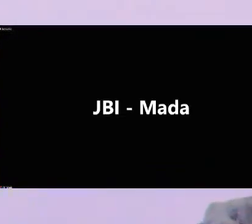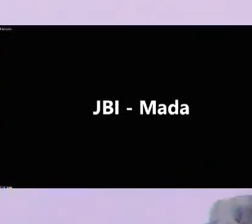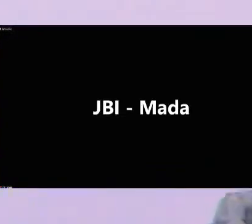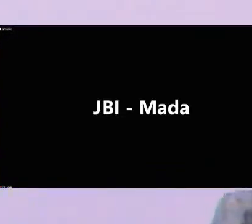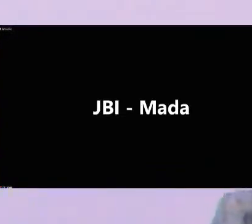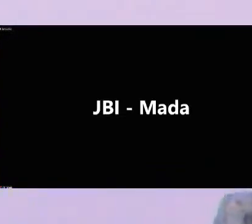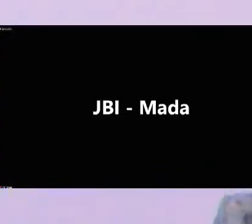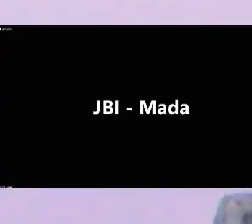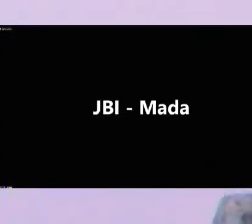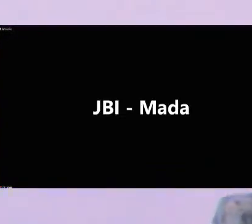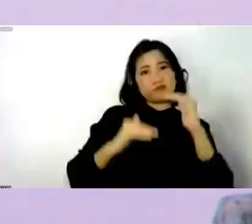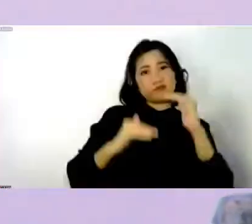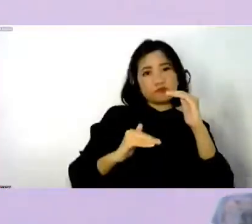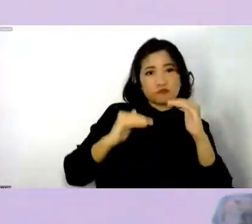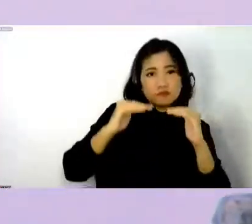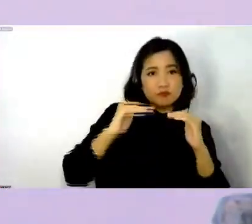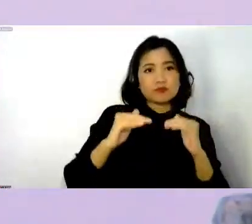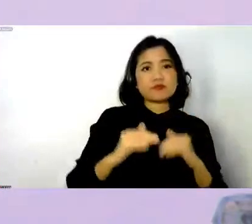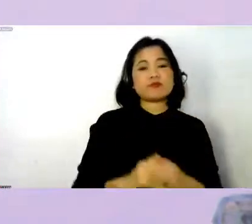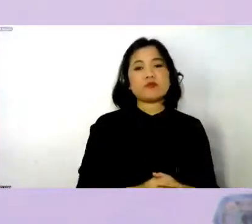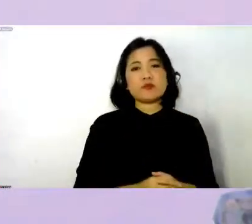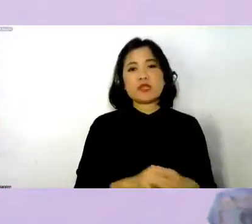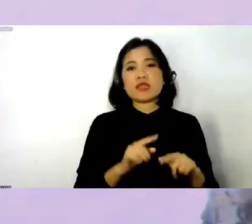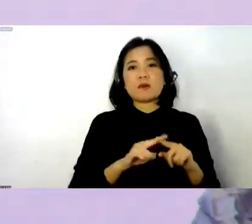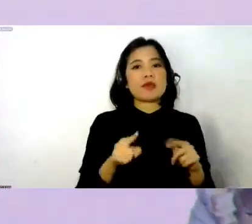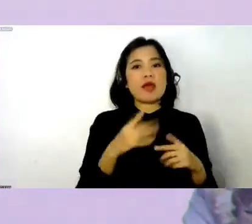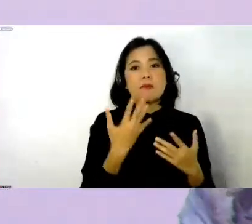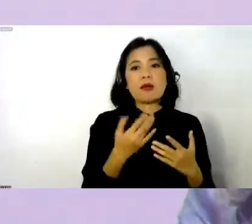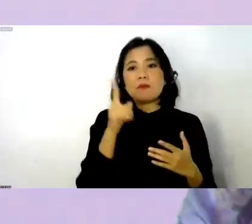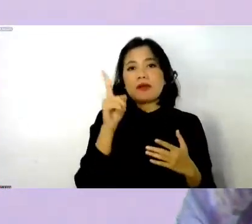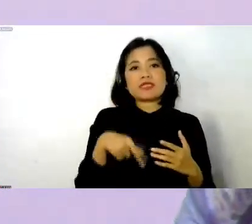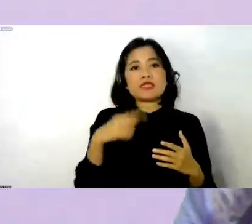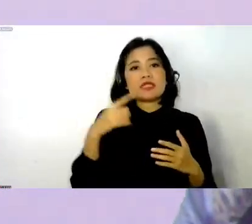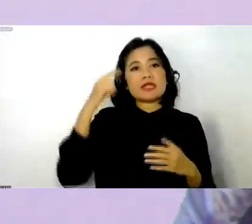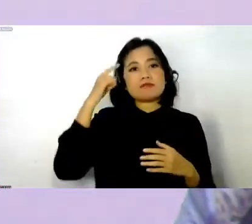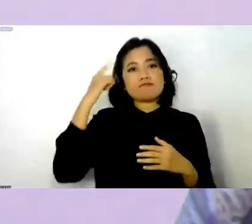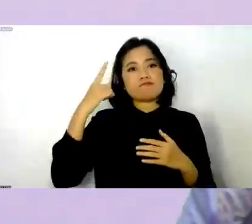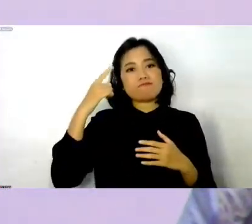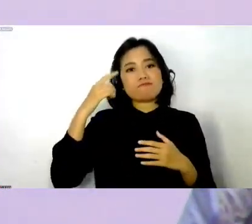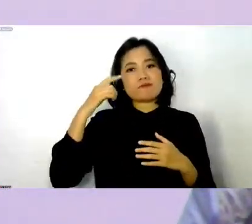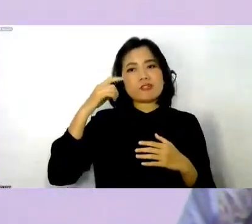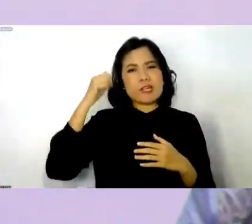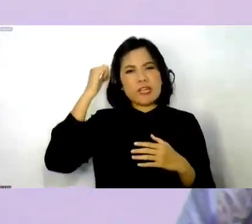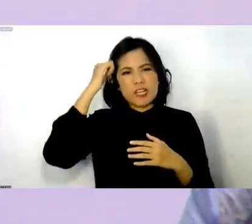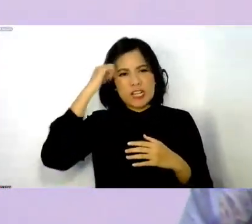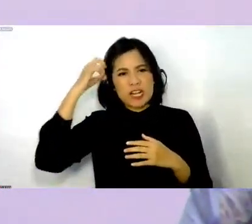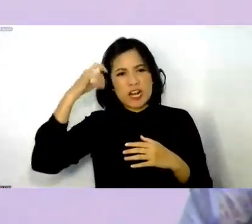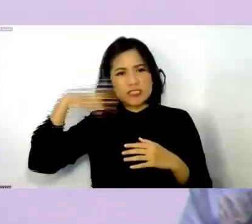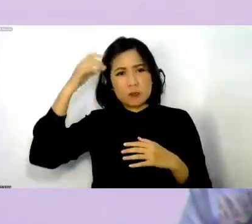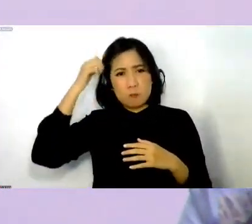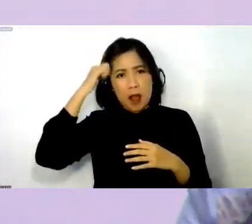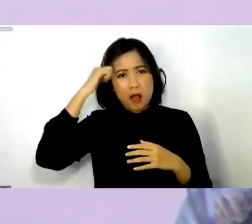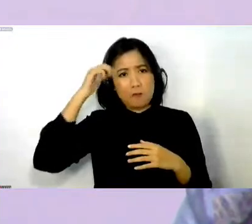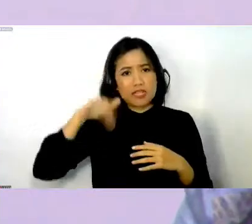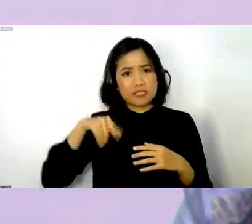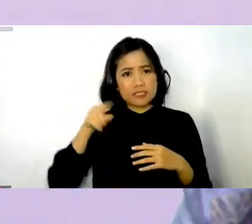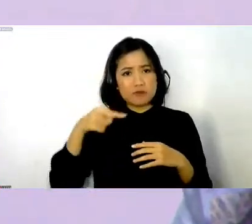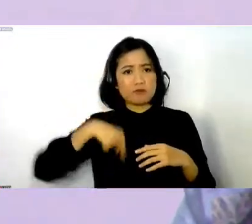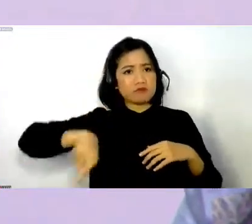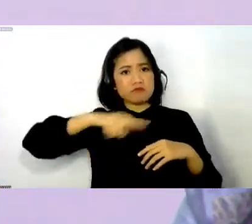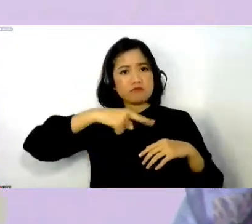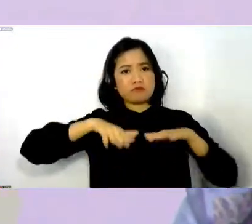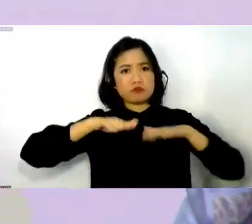of the existence of this index. And then if I can also share my